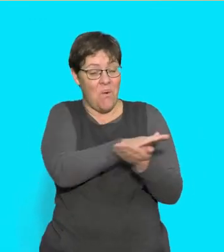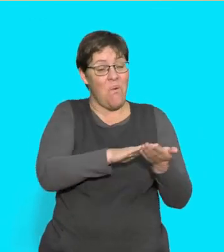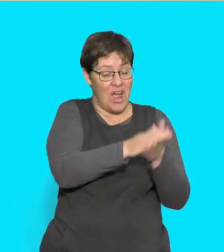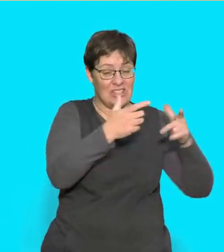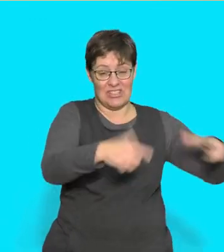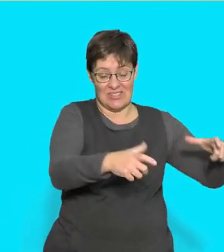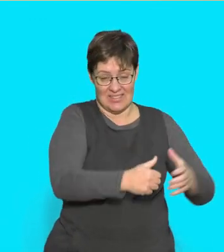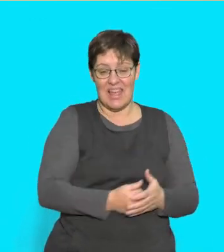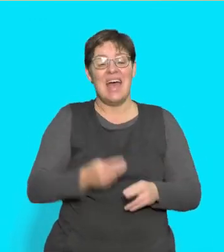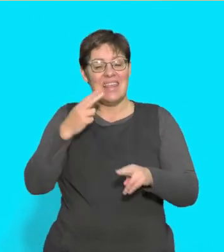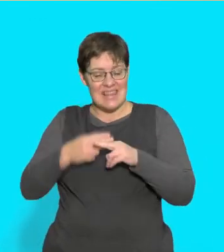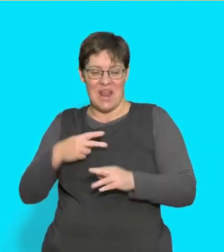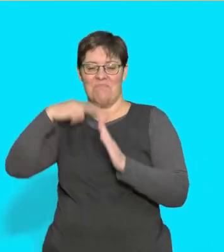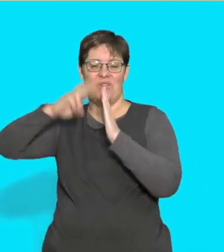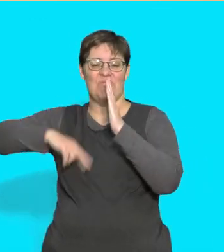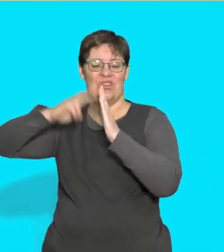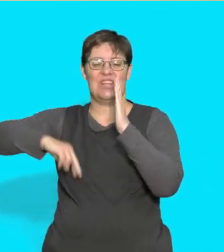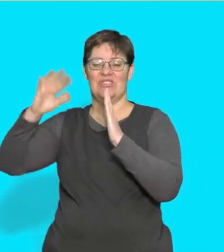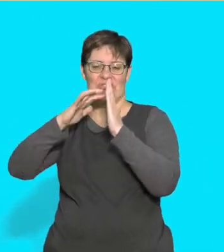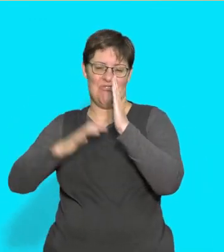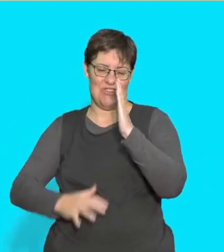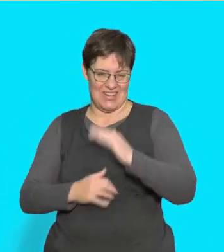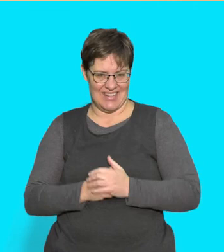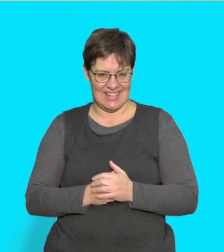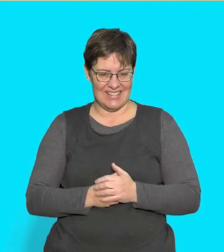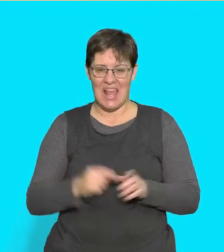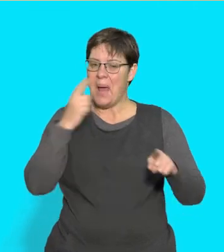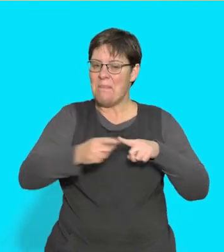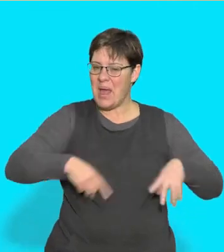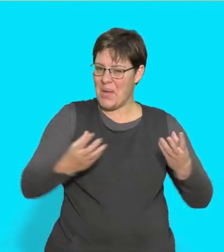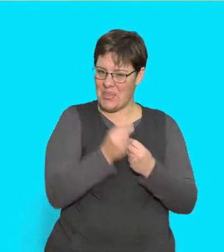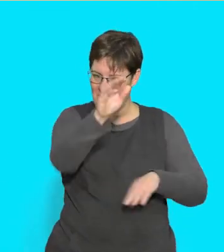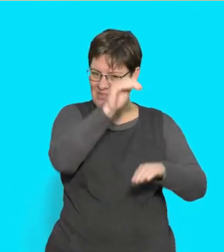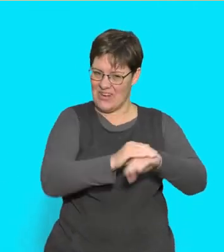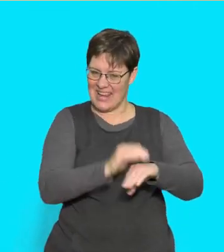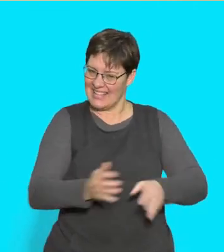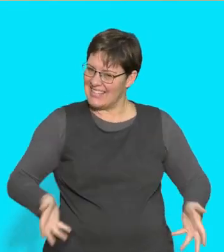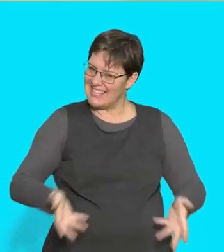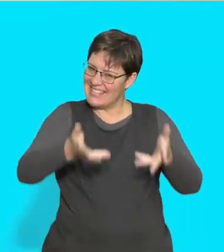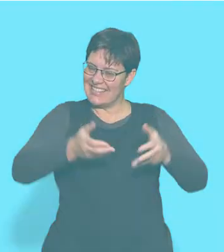After that I read a story. Play this game with your friends.